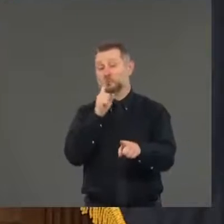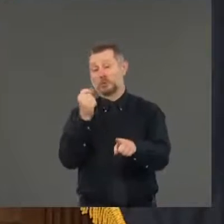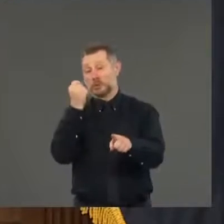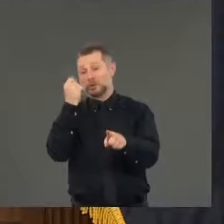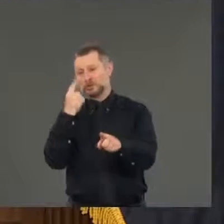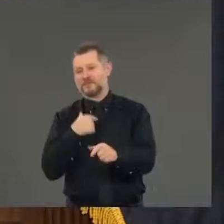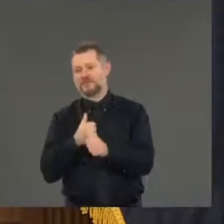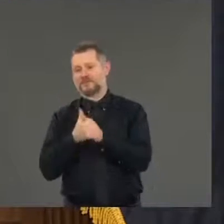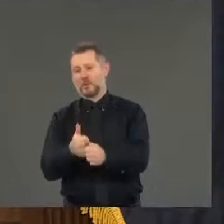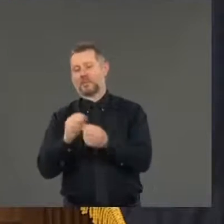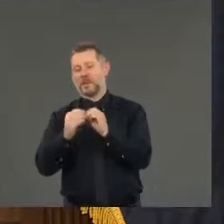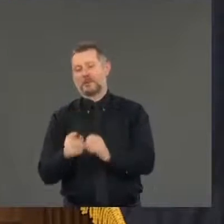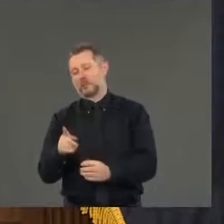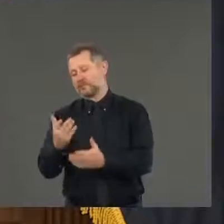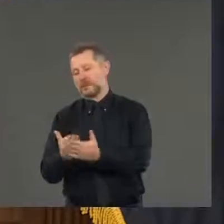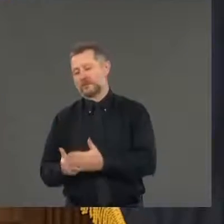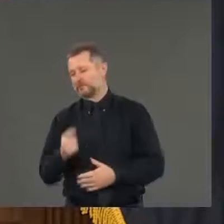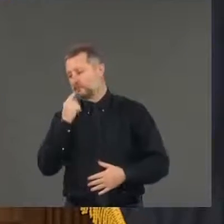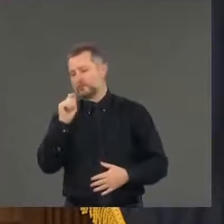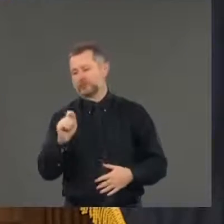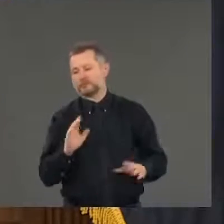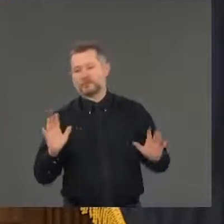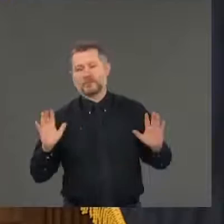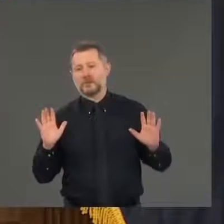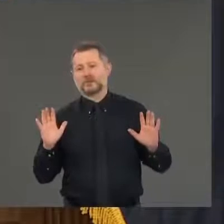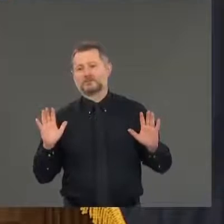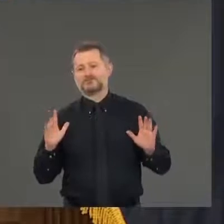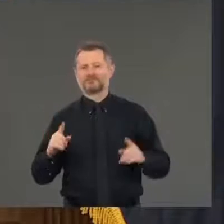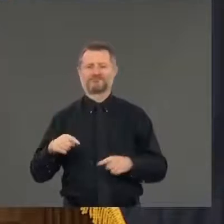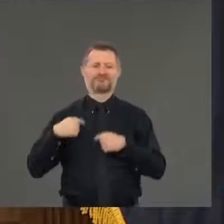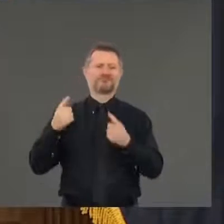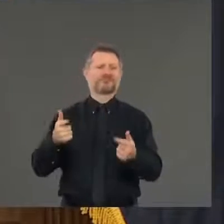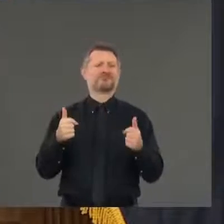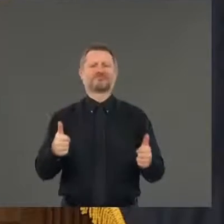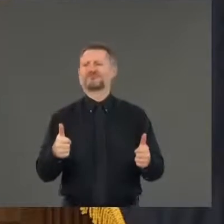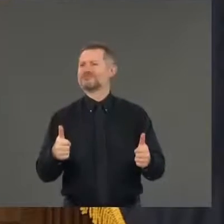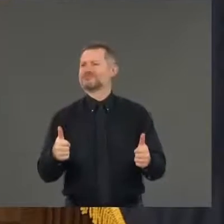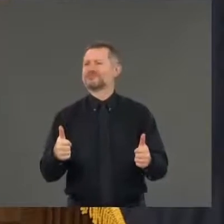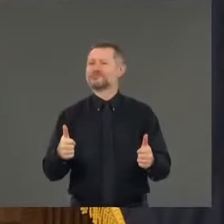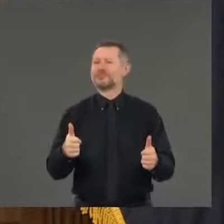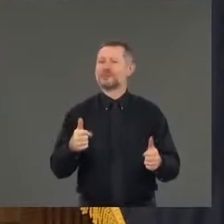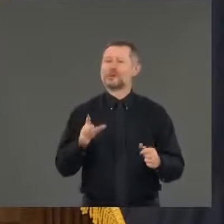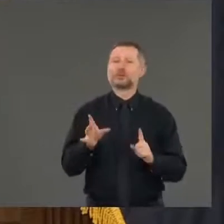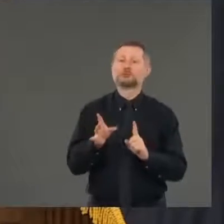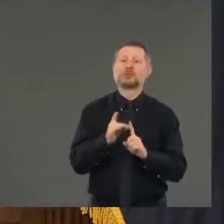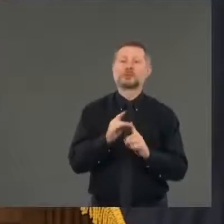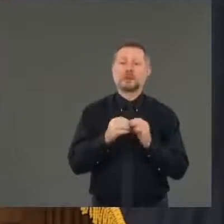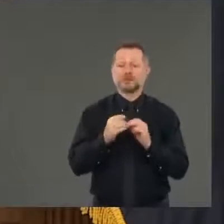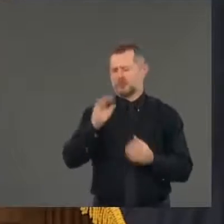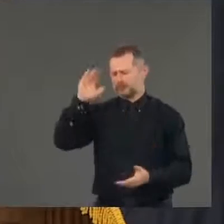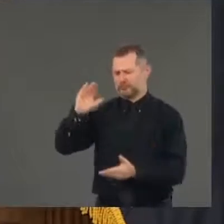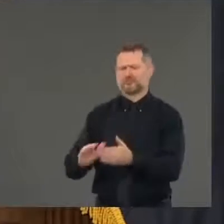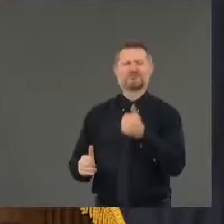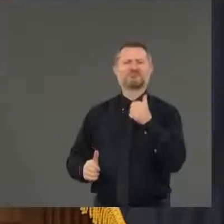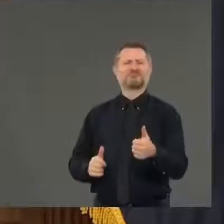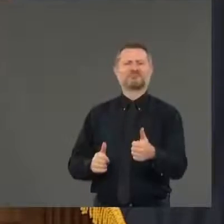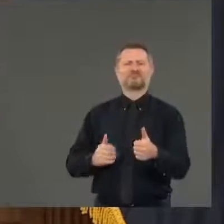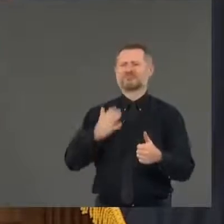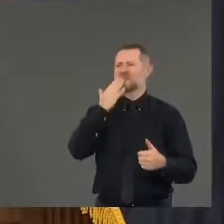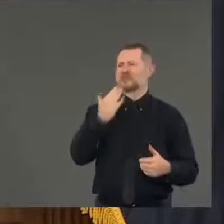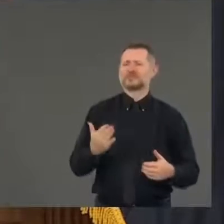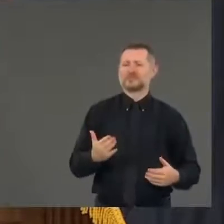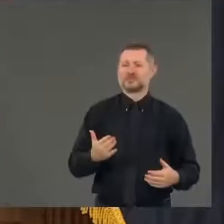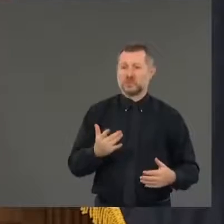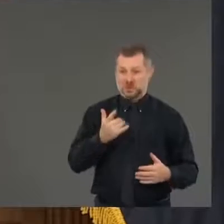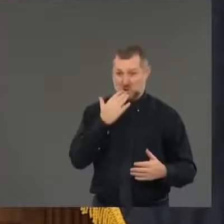numbers. We're doing great right now on the transmission rate. And whenever we can increase something, I